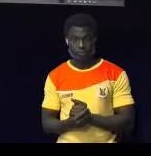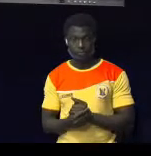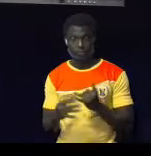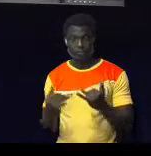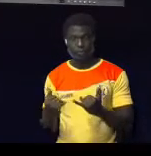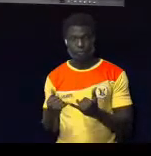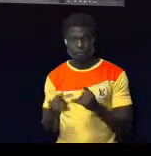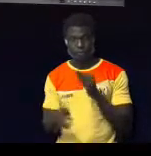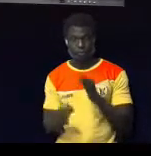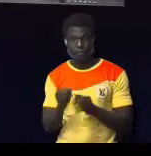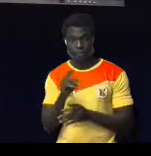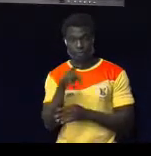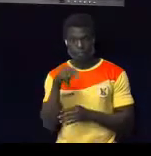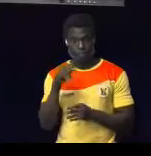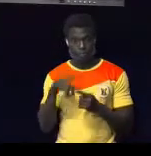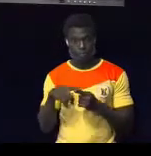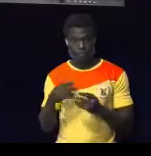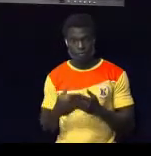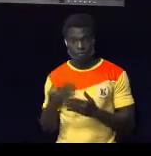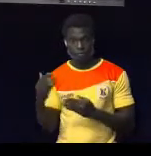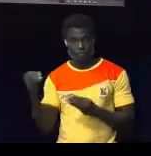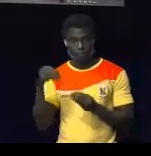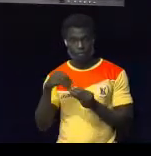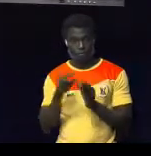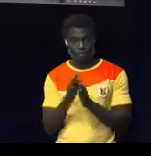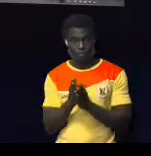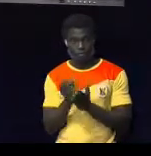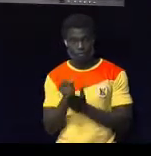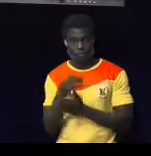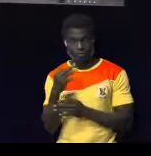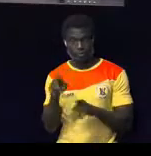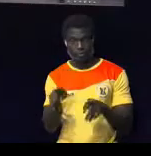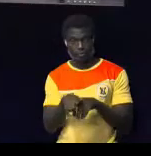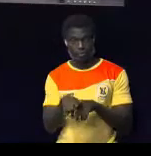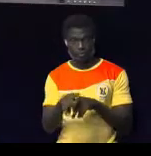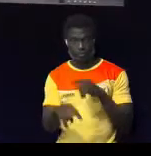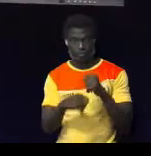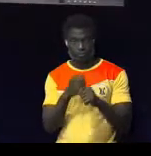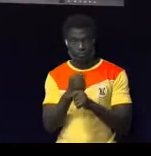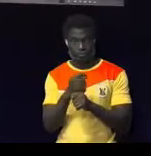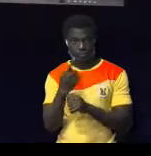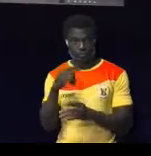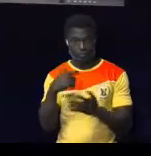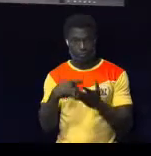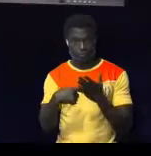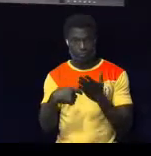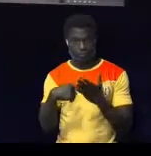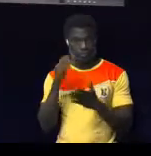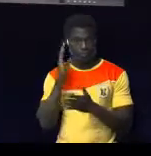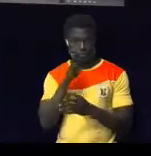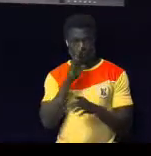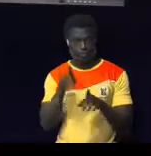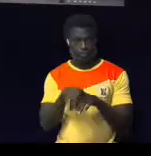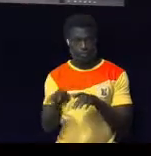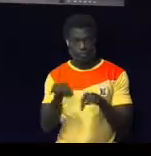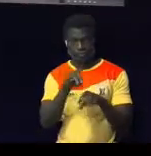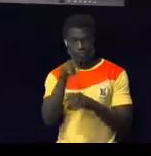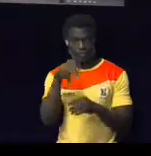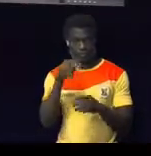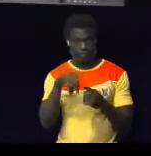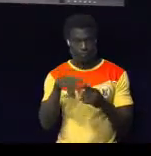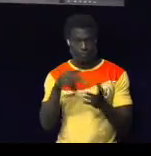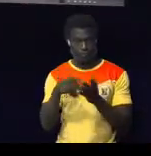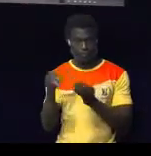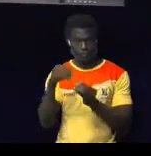45 naira. Now, if you need to buy more books of the same type, so the prices will be the same, do you